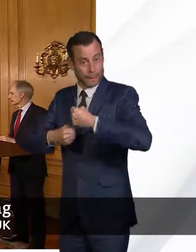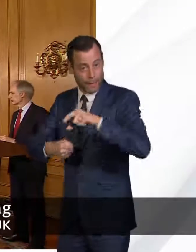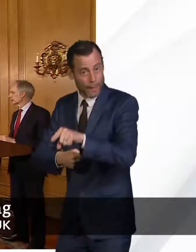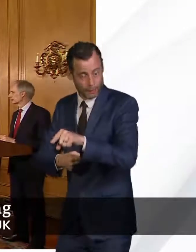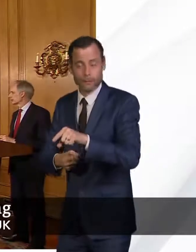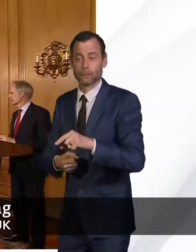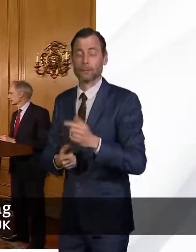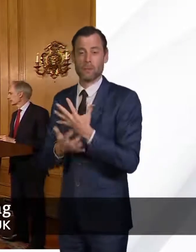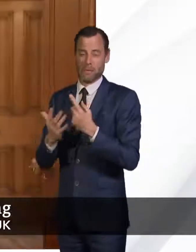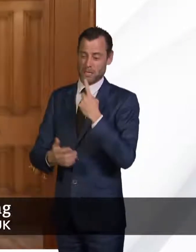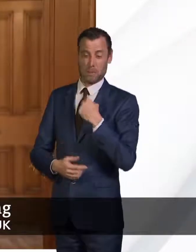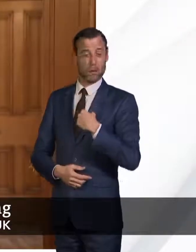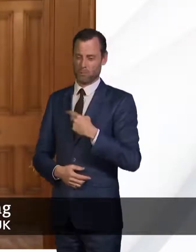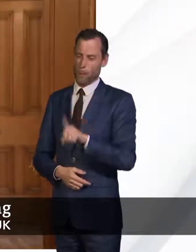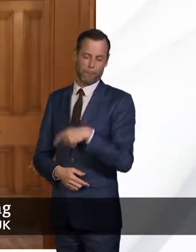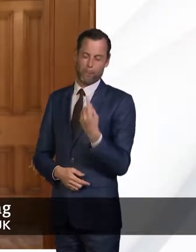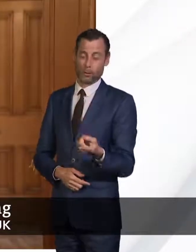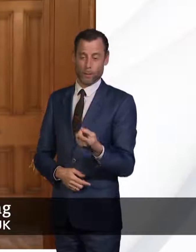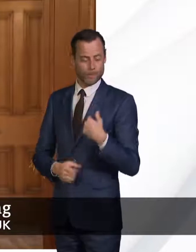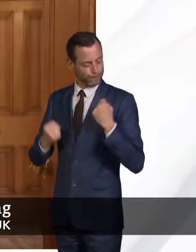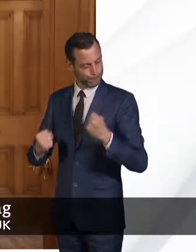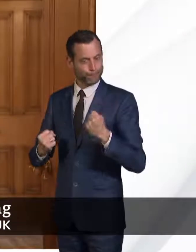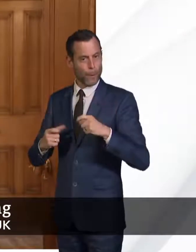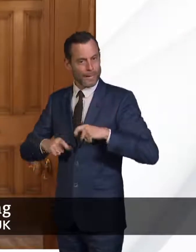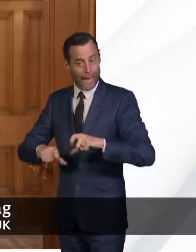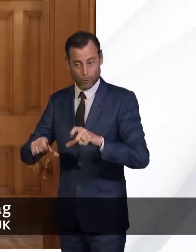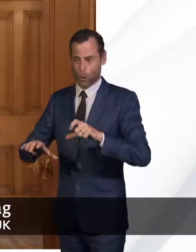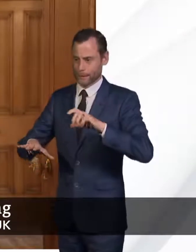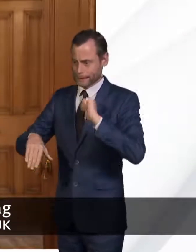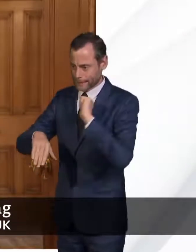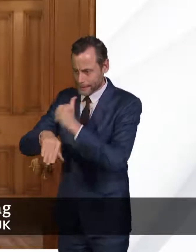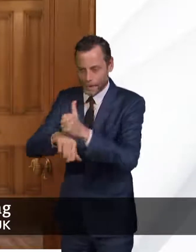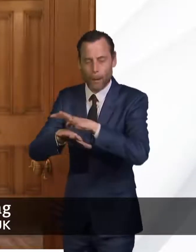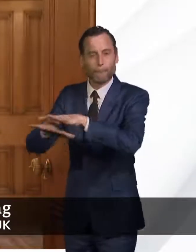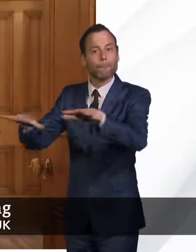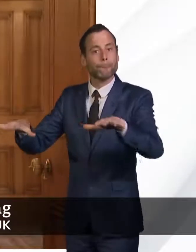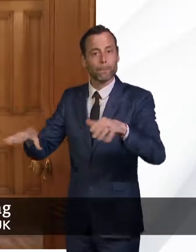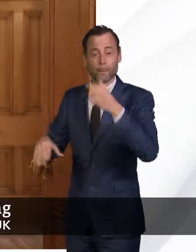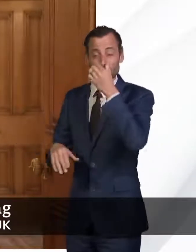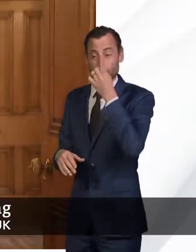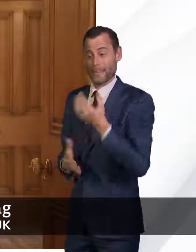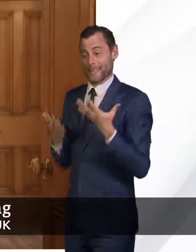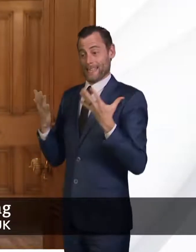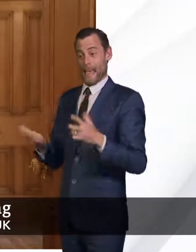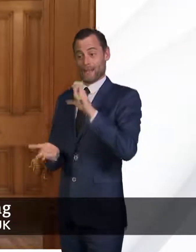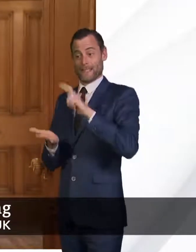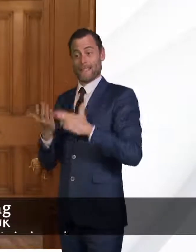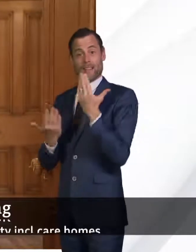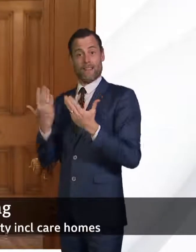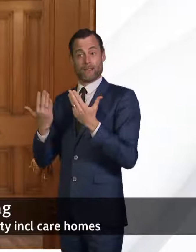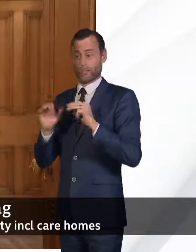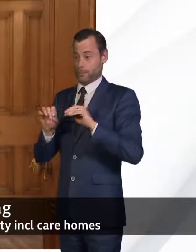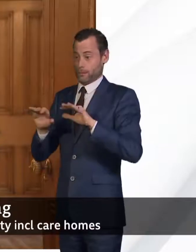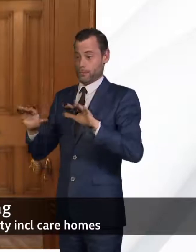of people in the NHS in hospital with coronavirus falling, we can see that we've managed